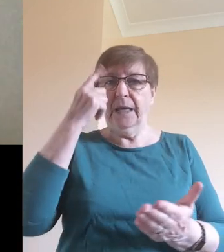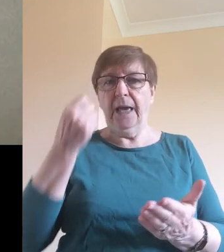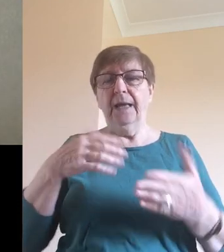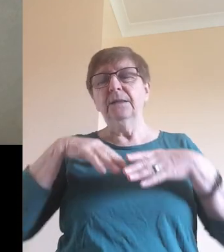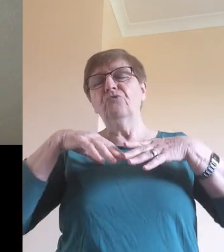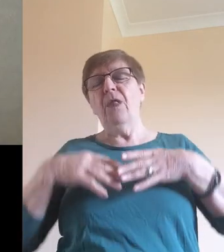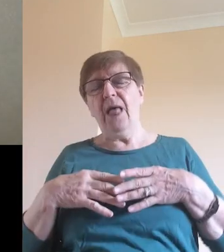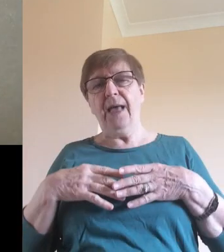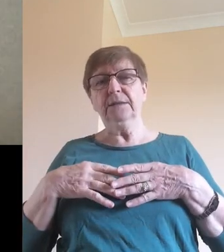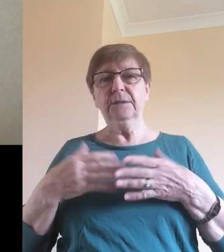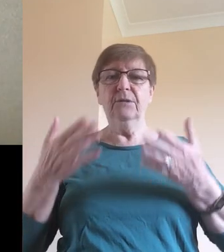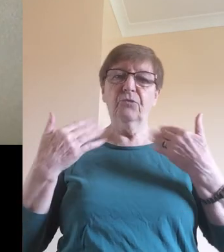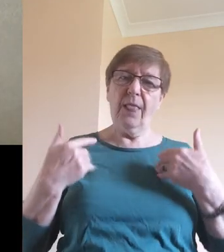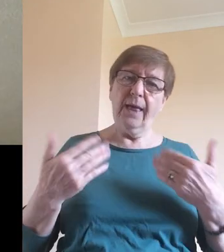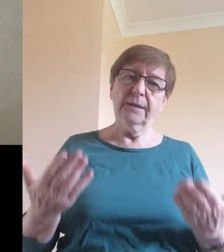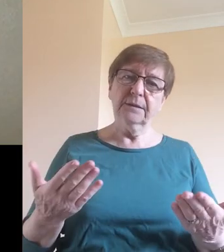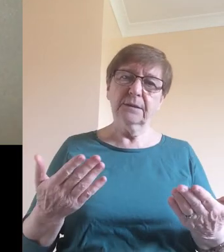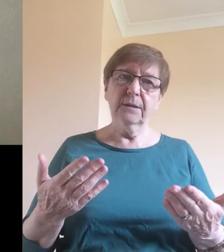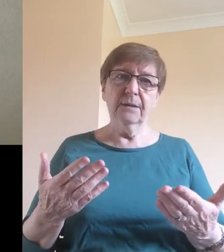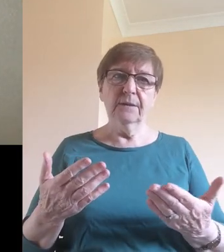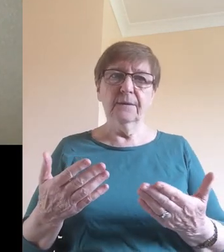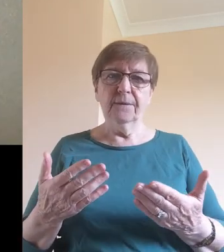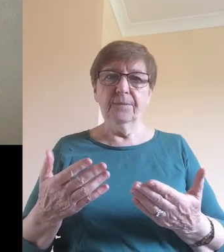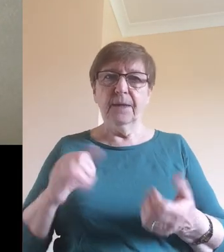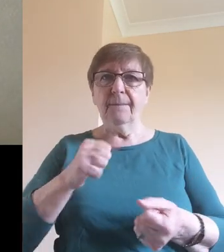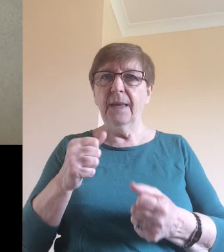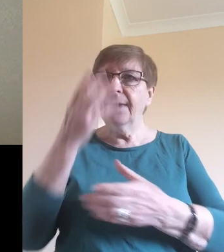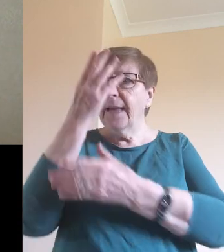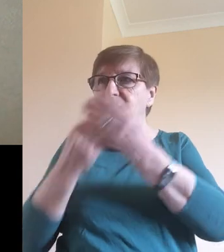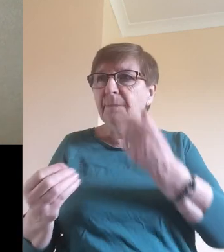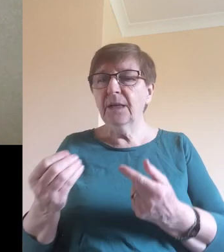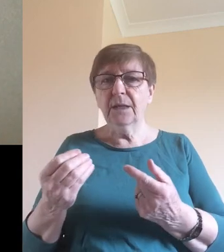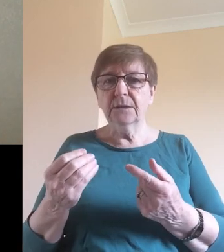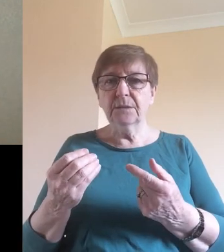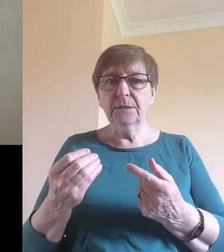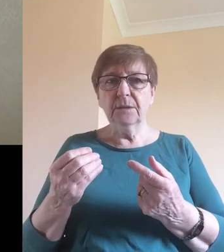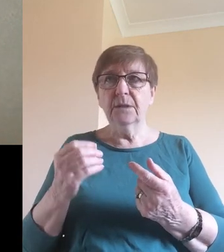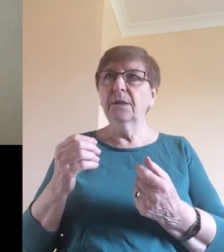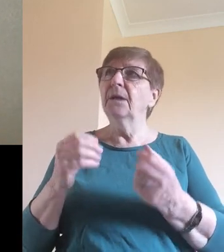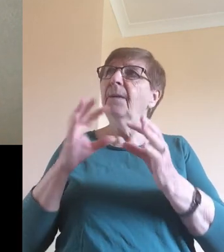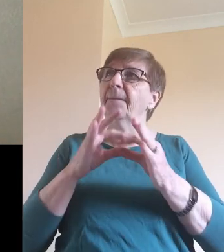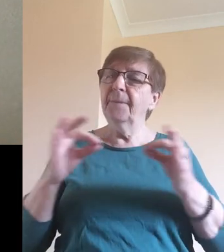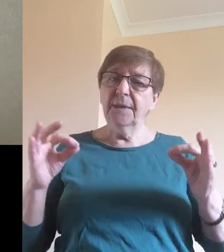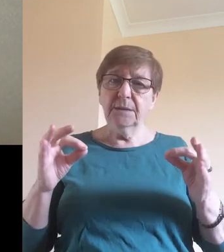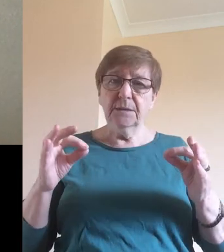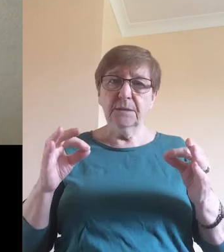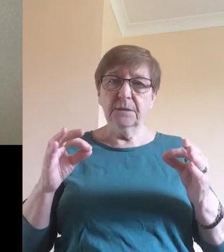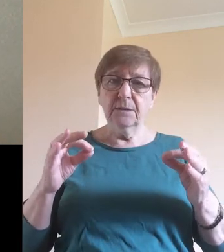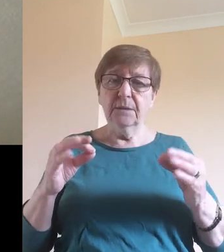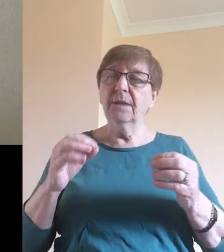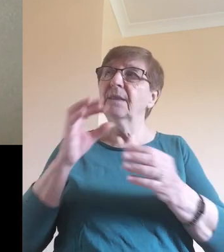refresh and relax. And they might experience that peace, peace that only